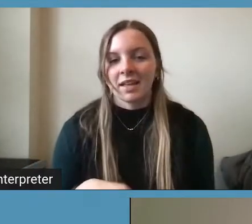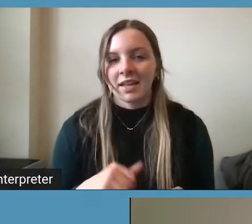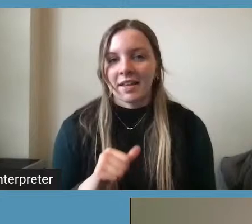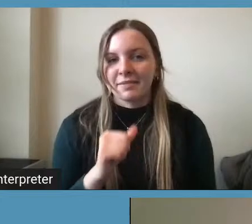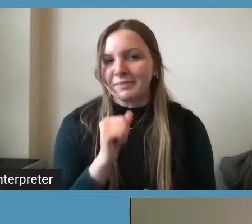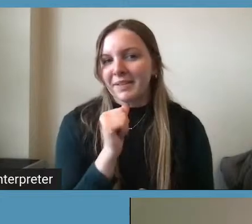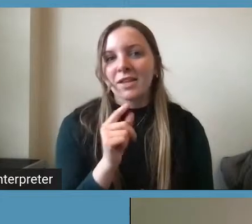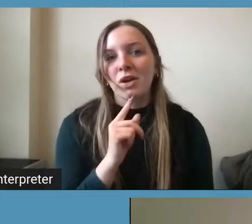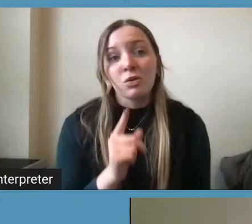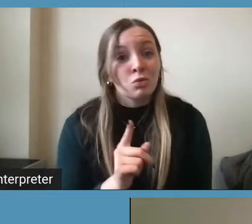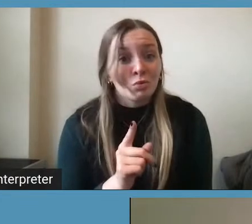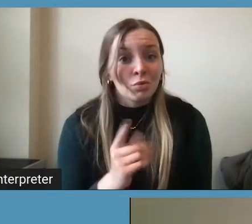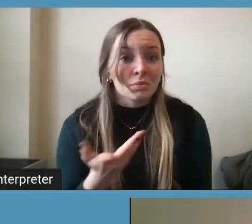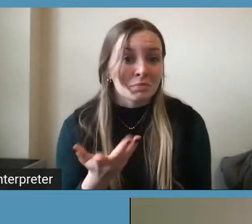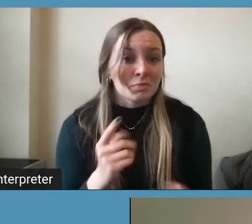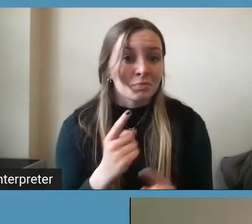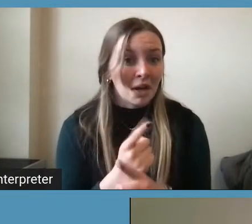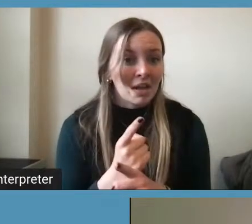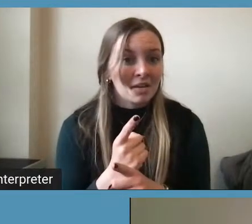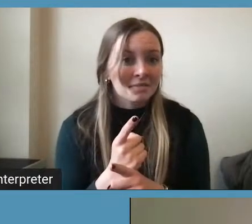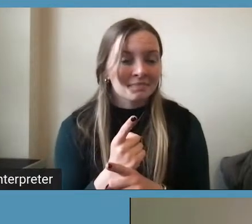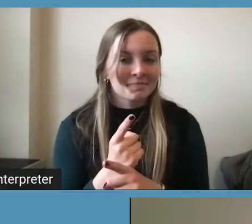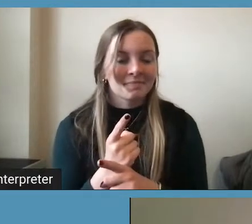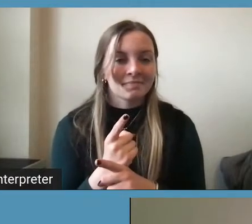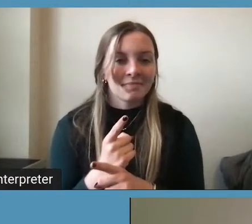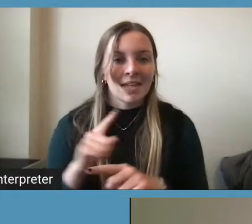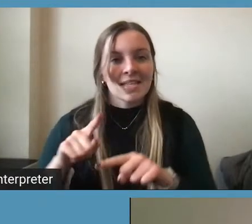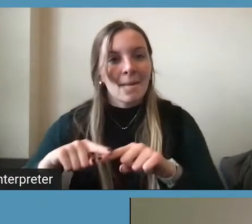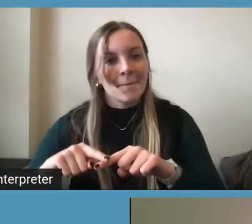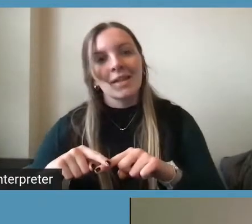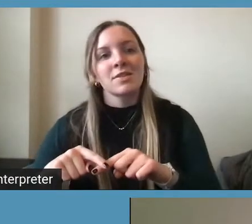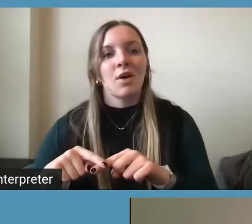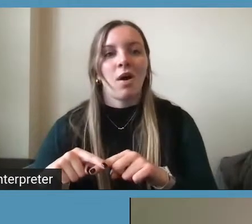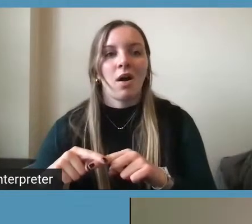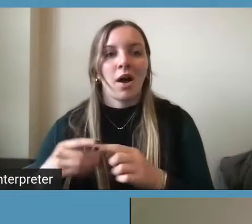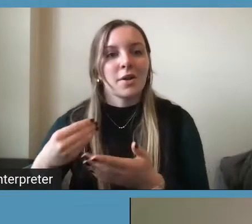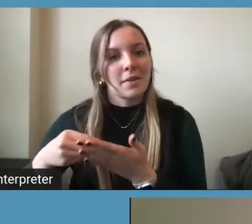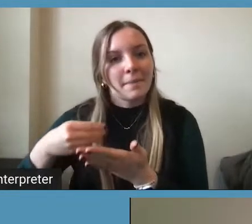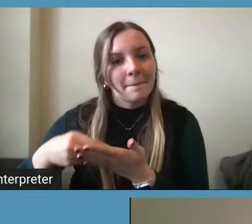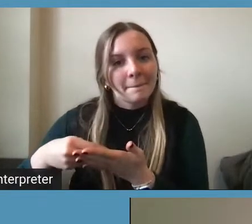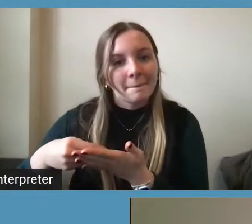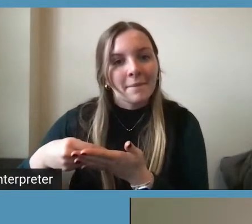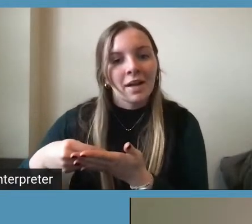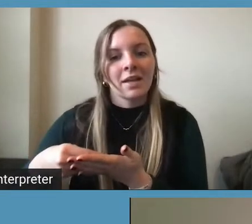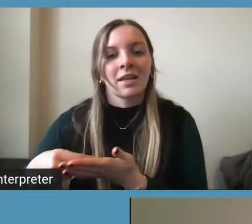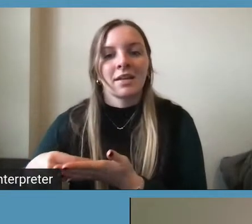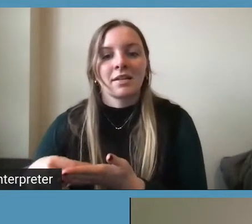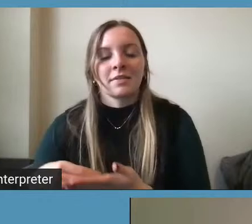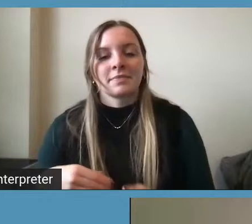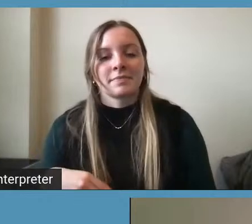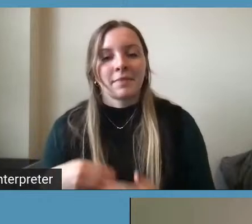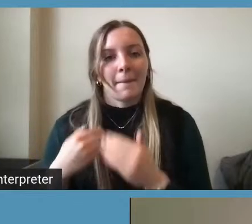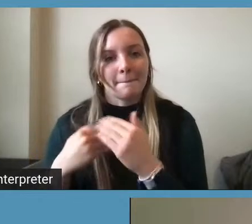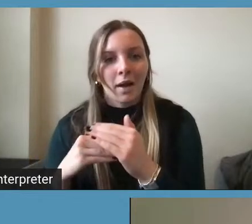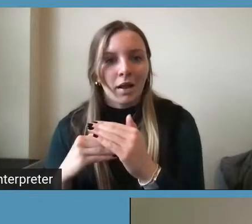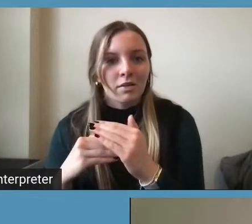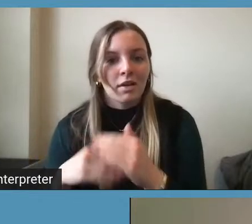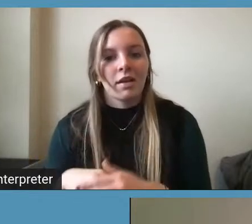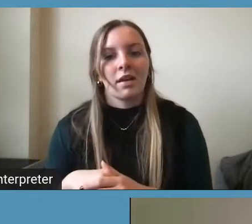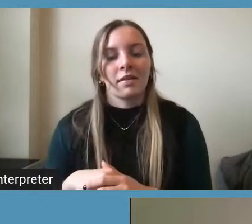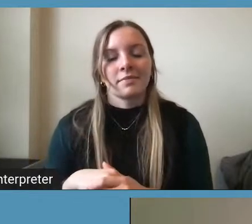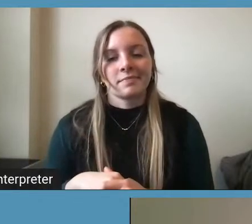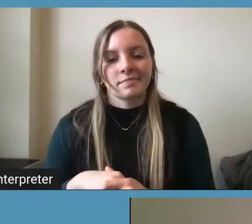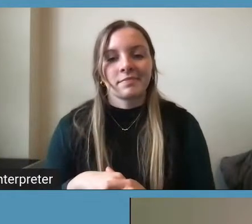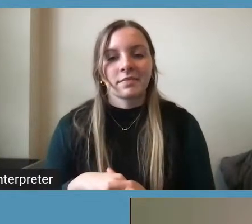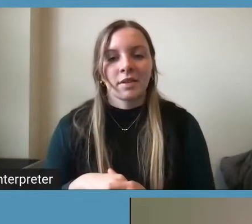It's going to depend on your budget and your approach. So I think it's a mistake to think that there's one thing that you can do that's going to meet all of